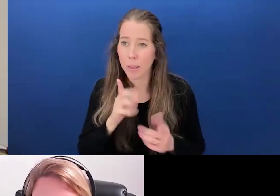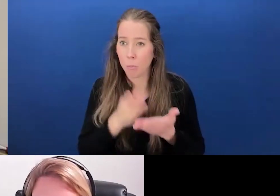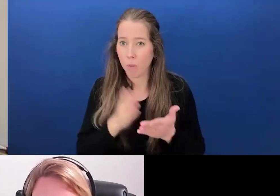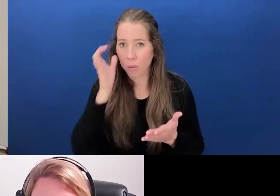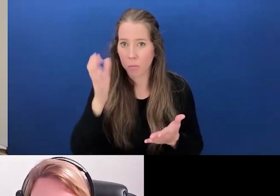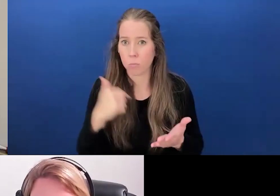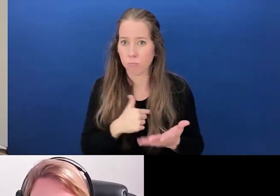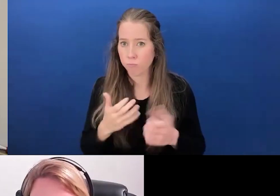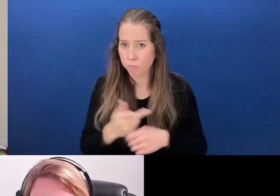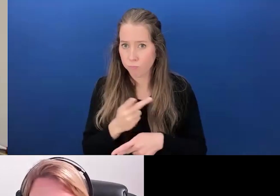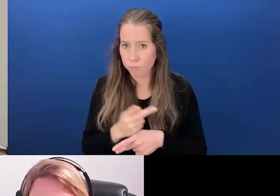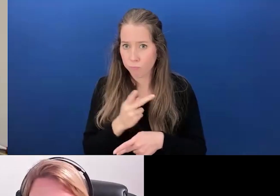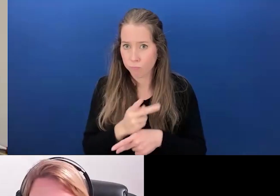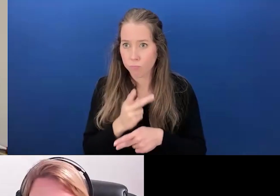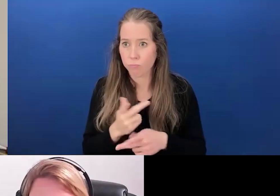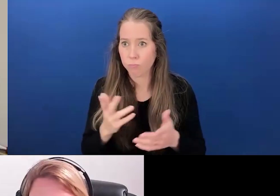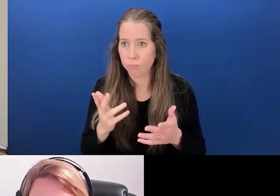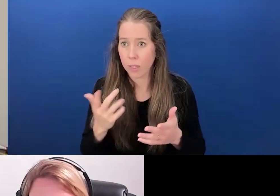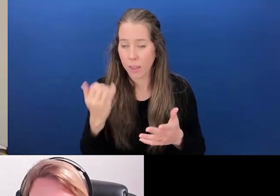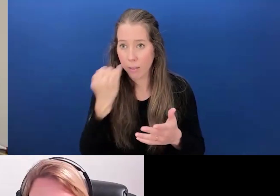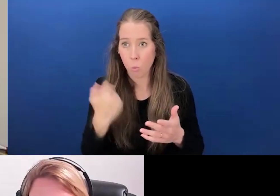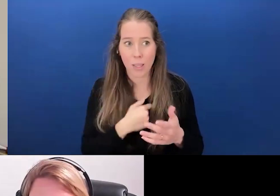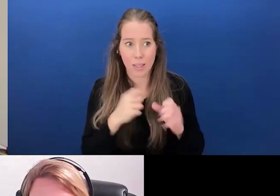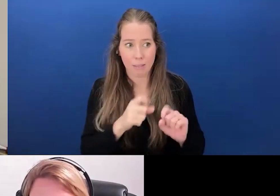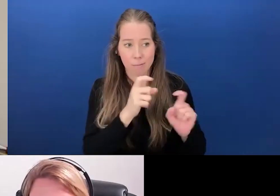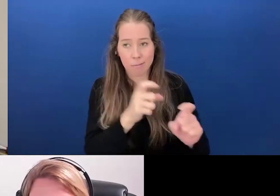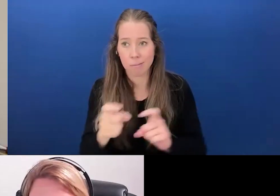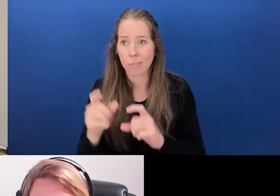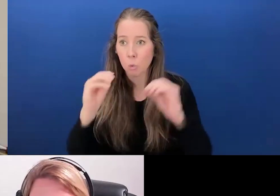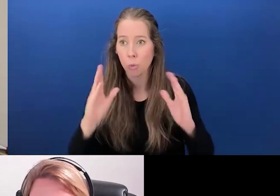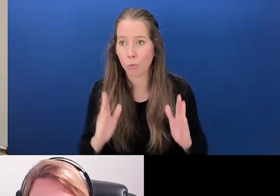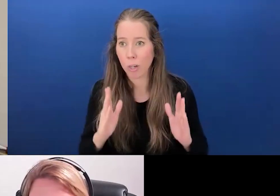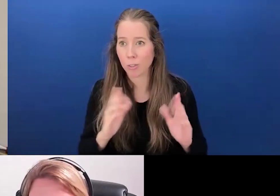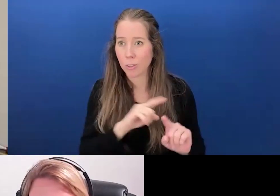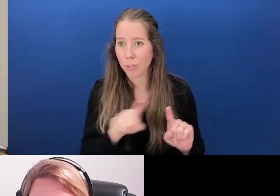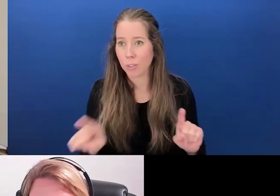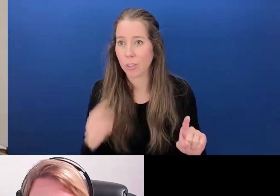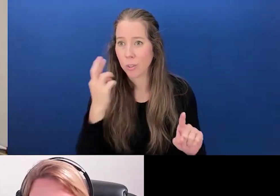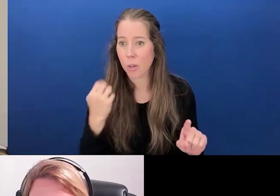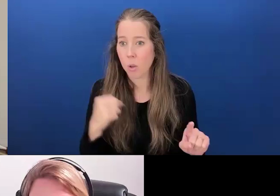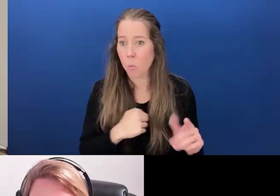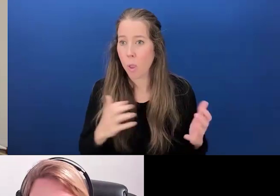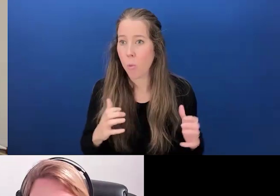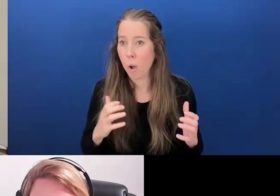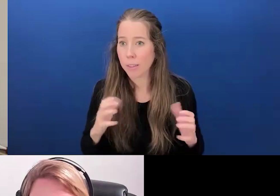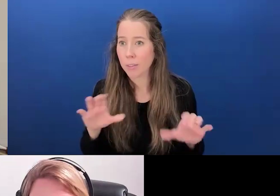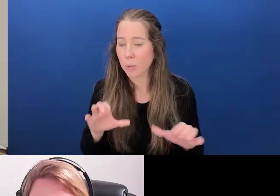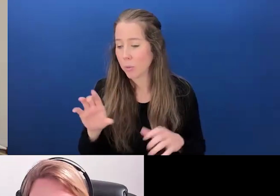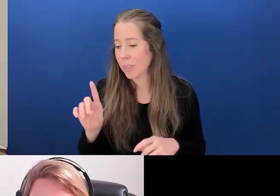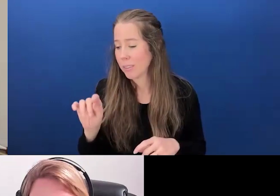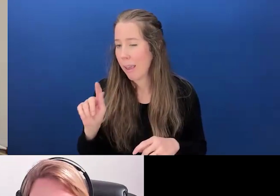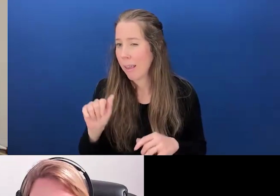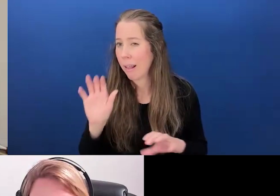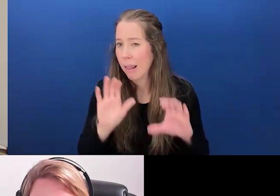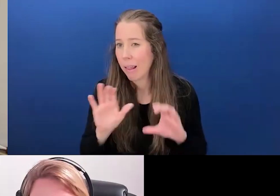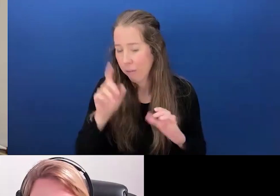figure out. And that's why when we can get it in the hands of instructors, because we want to do some data mining for